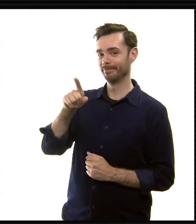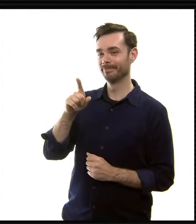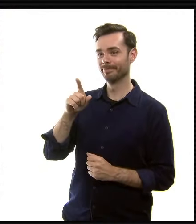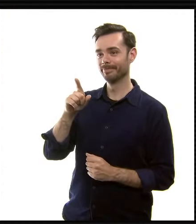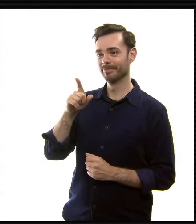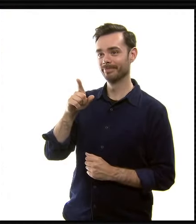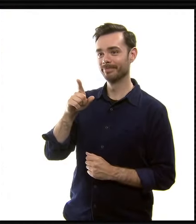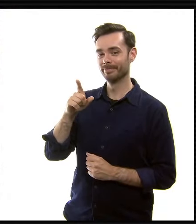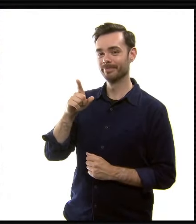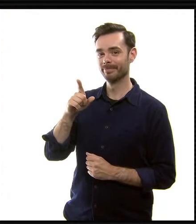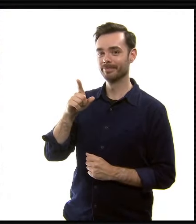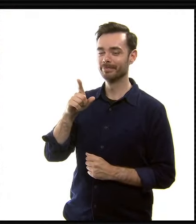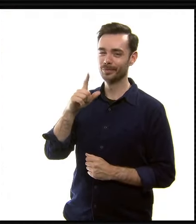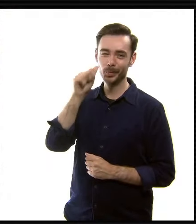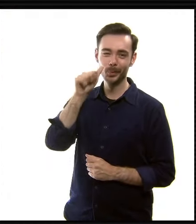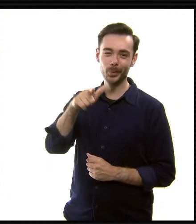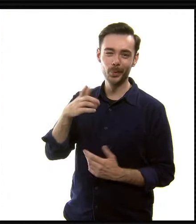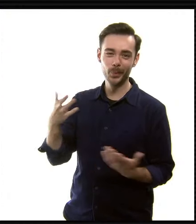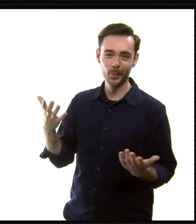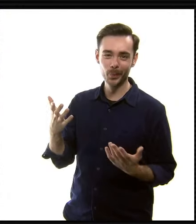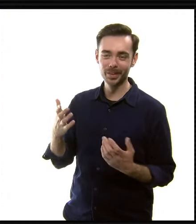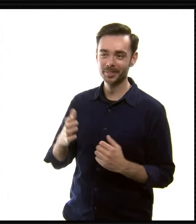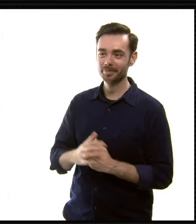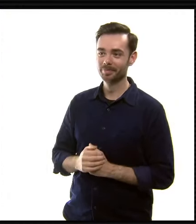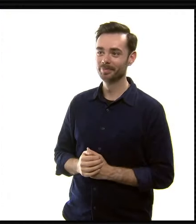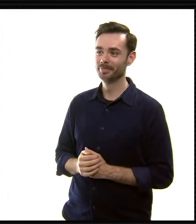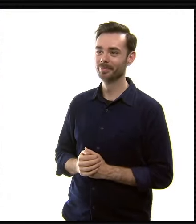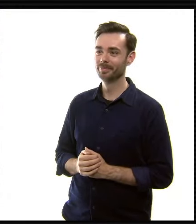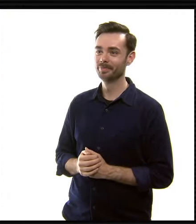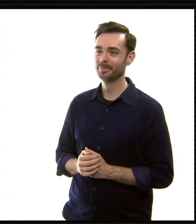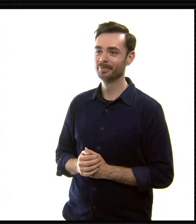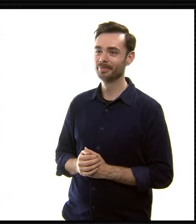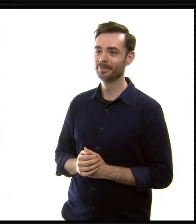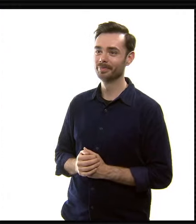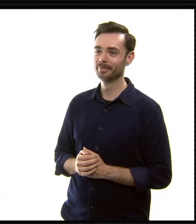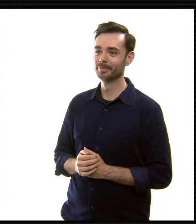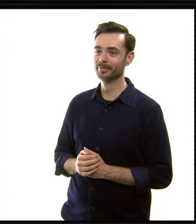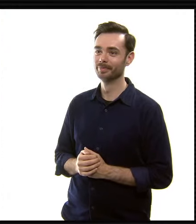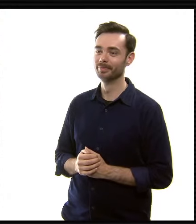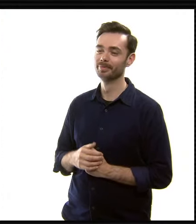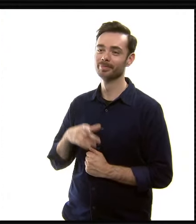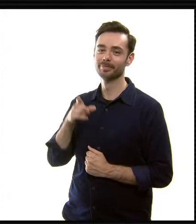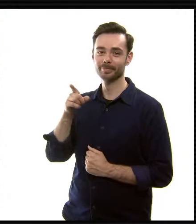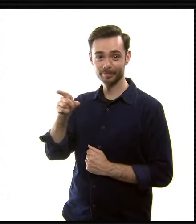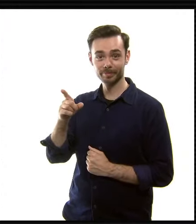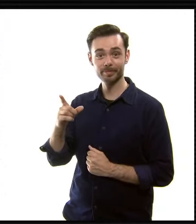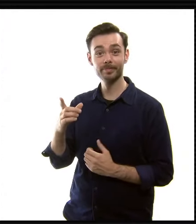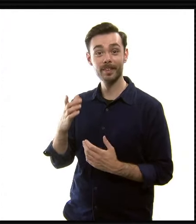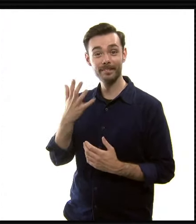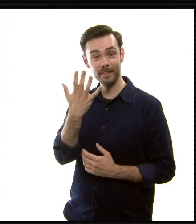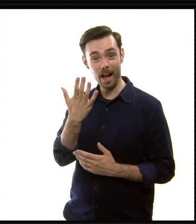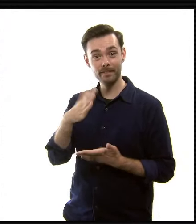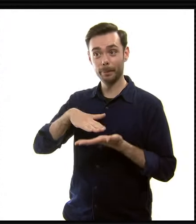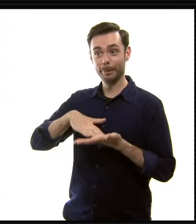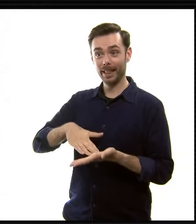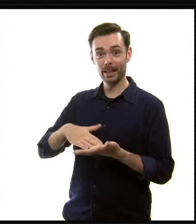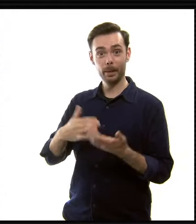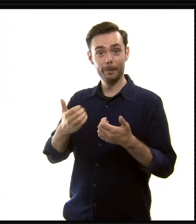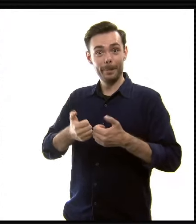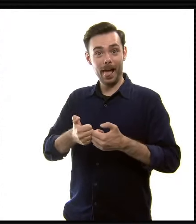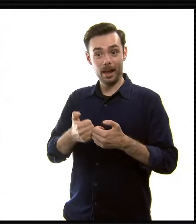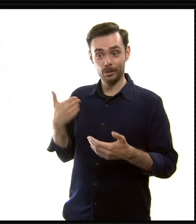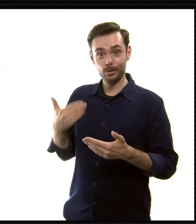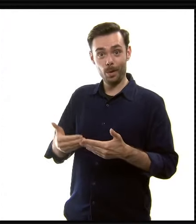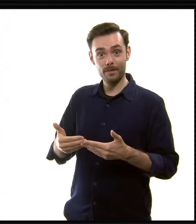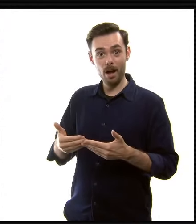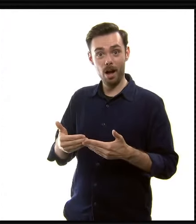but you guys already knew that, as LEGO Star Wars, the Skywalker Saga already has 5 million players worldwide, making it the